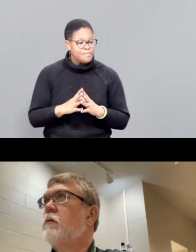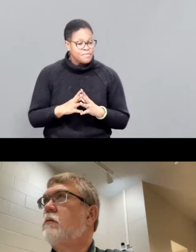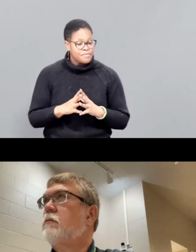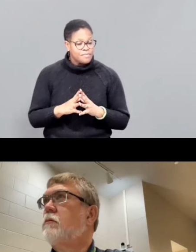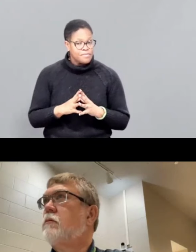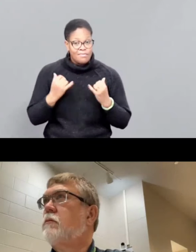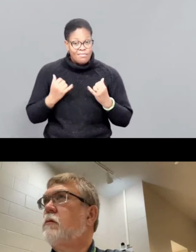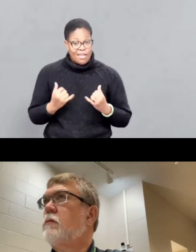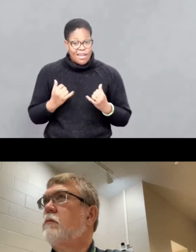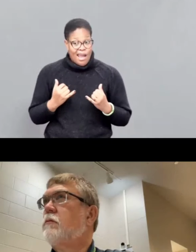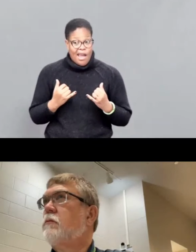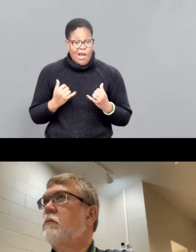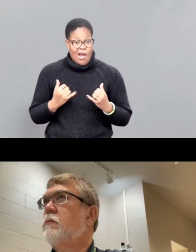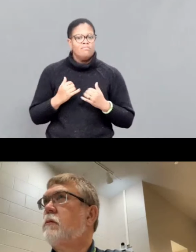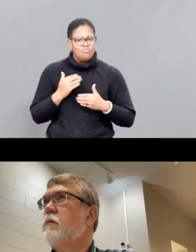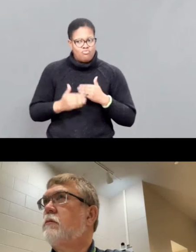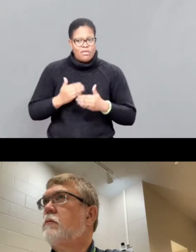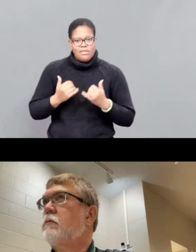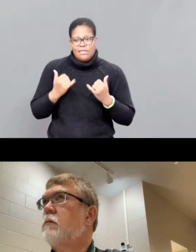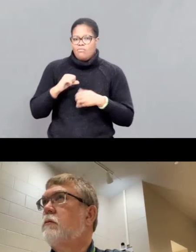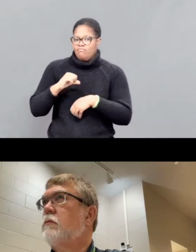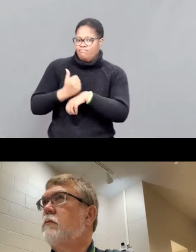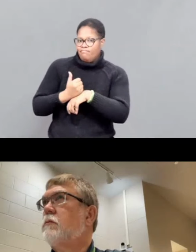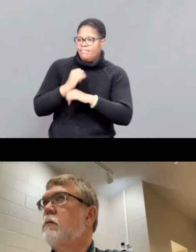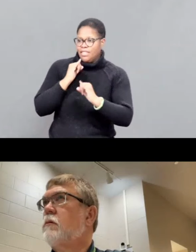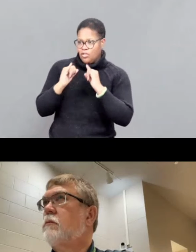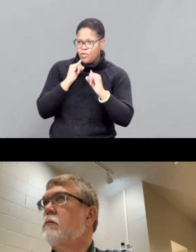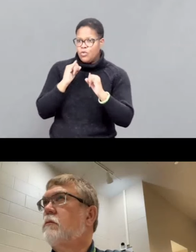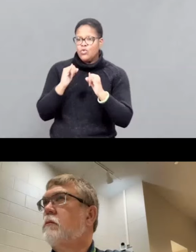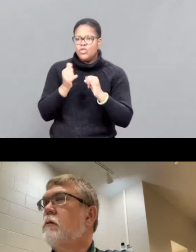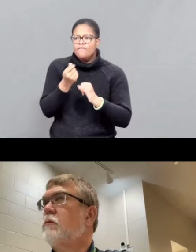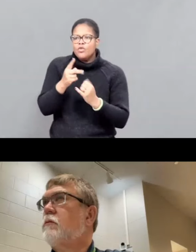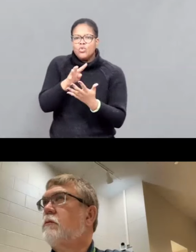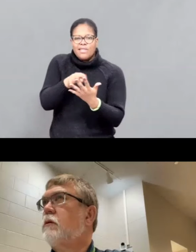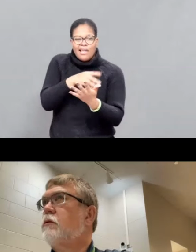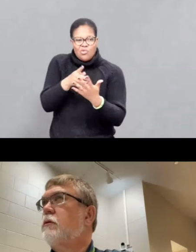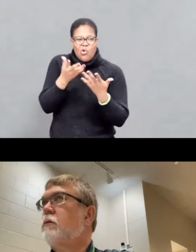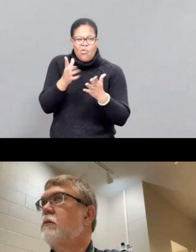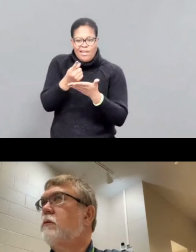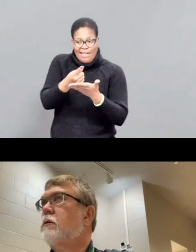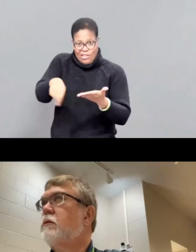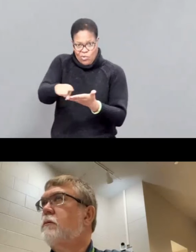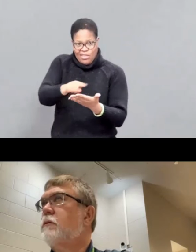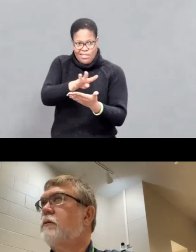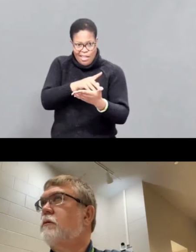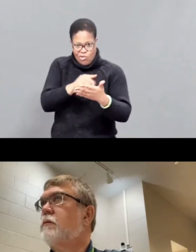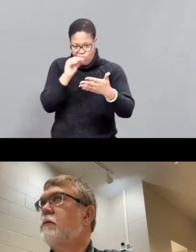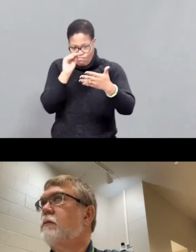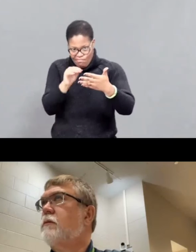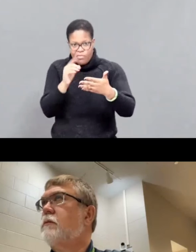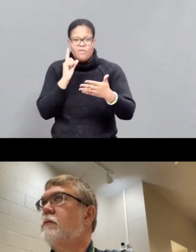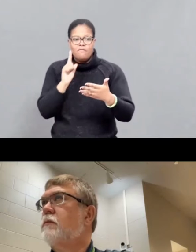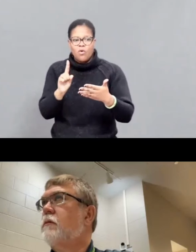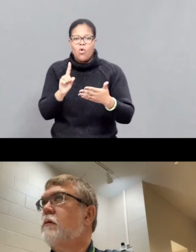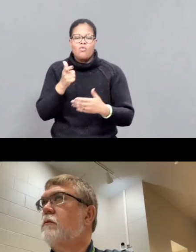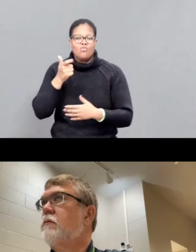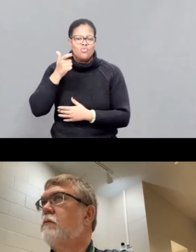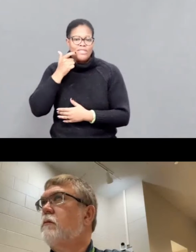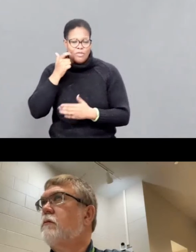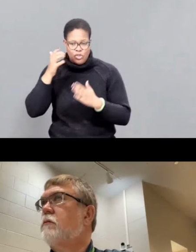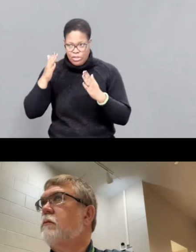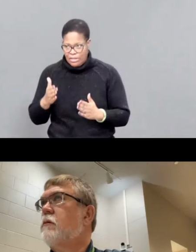process of setting up some interviews that we have a few already scheduled for next week for our